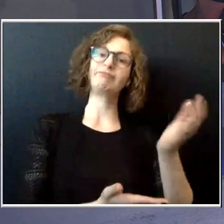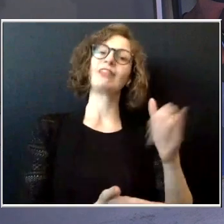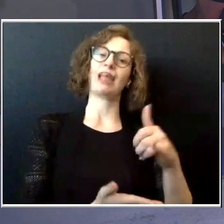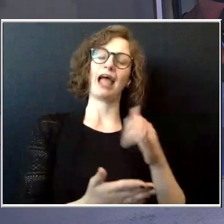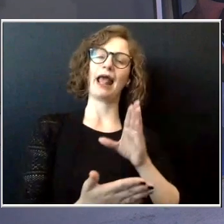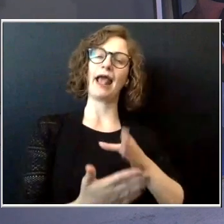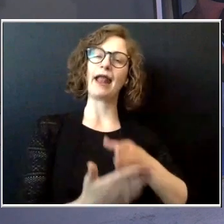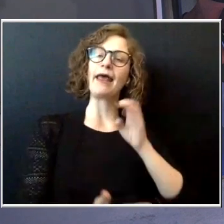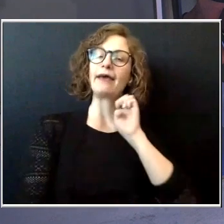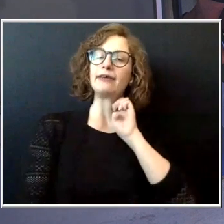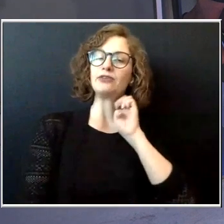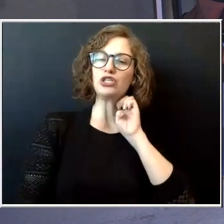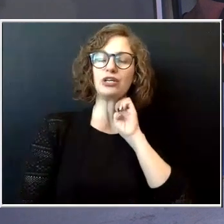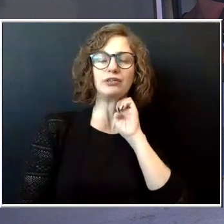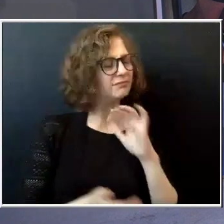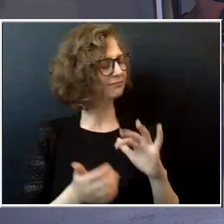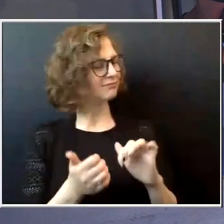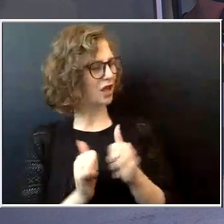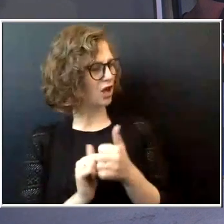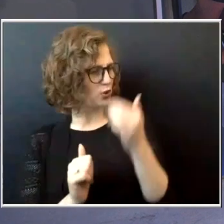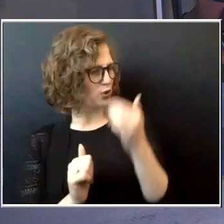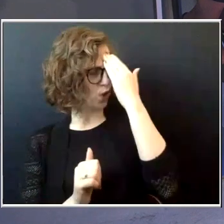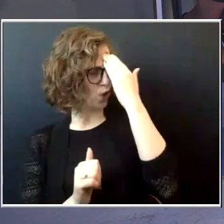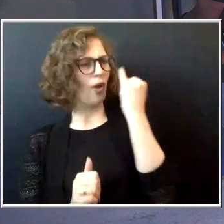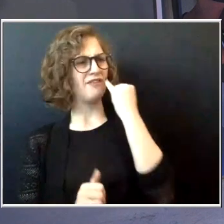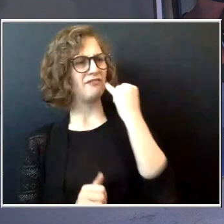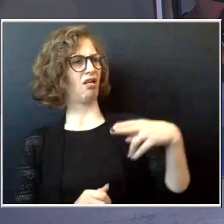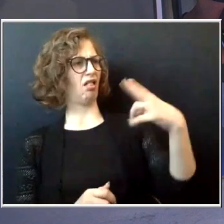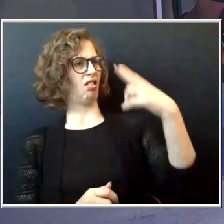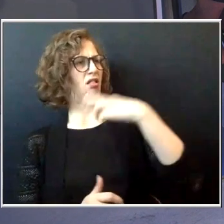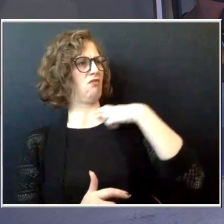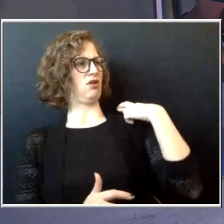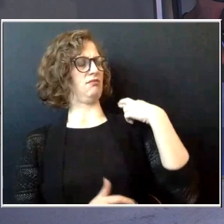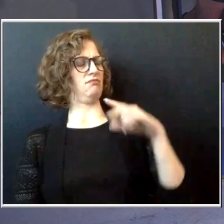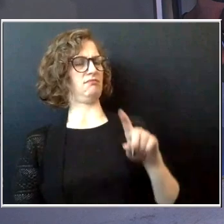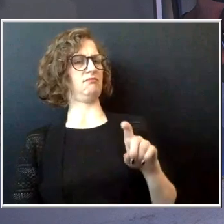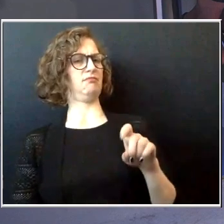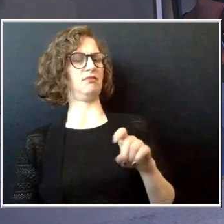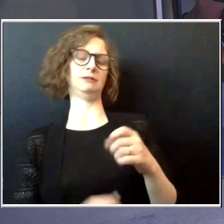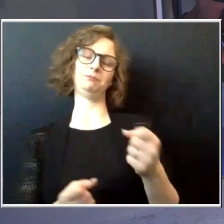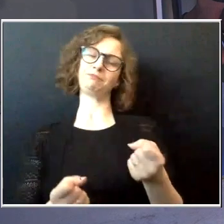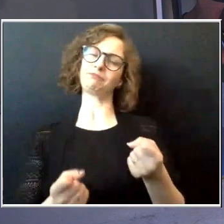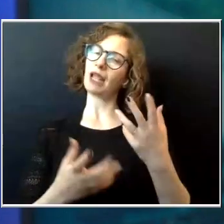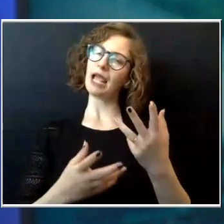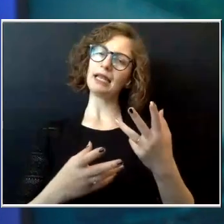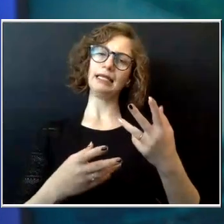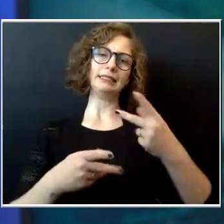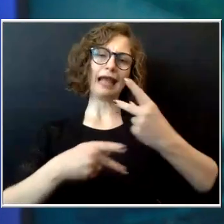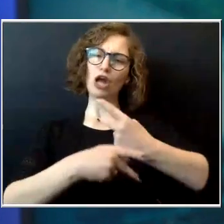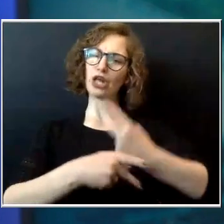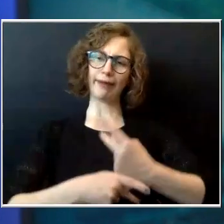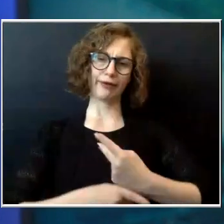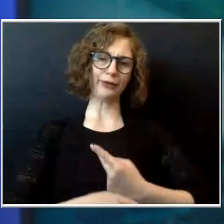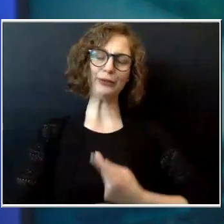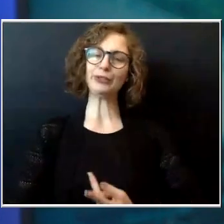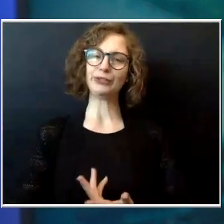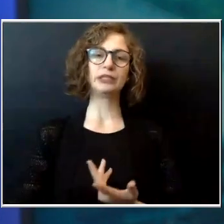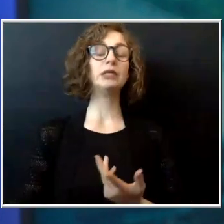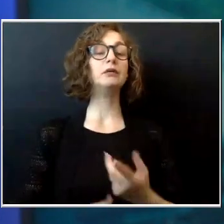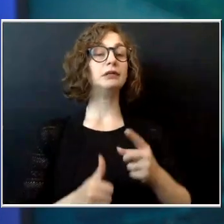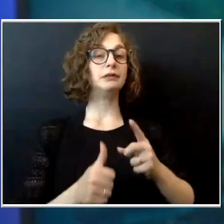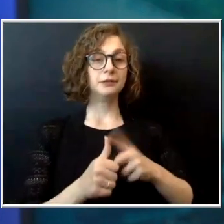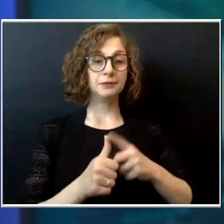are many ways to calculate a woman's risk of breast cancer. There's different calculators out there, but the first step is talking to your